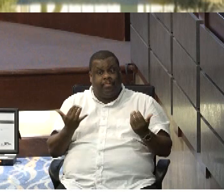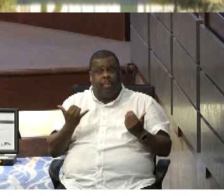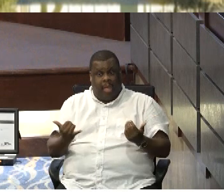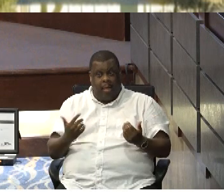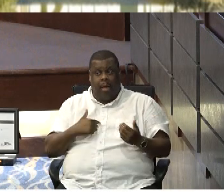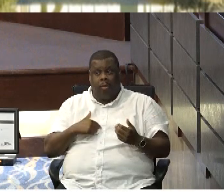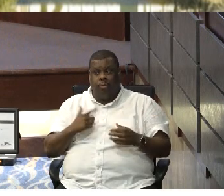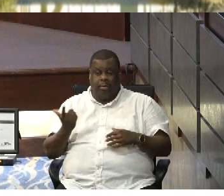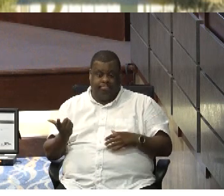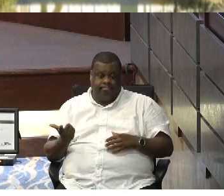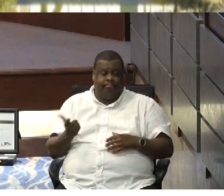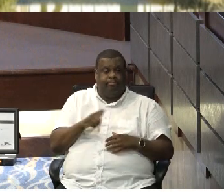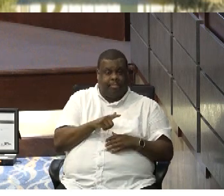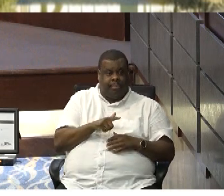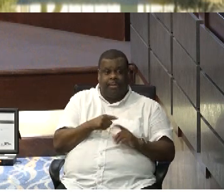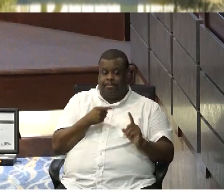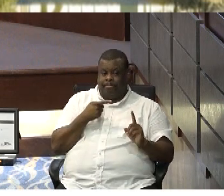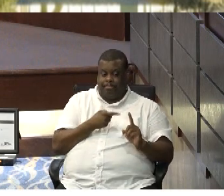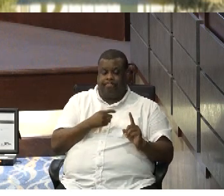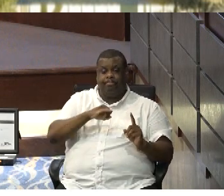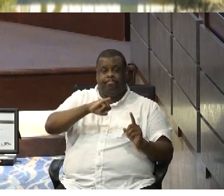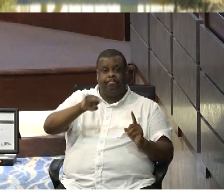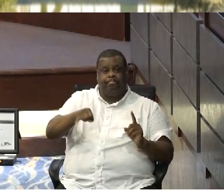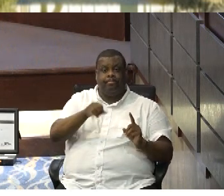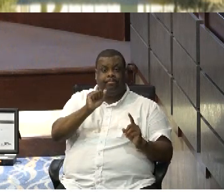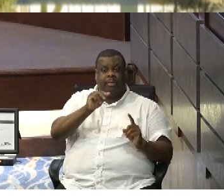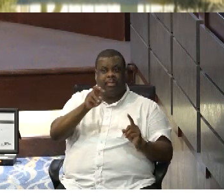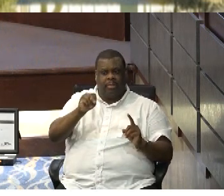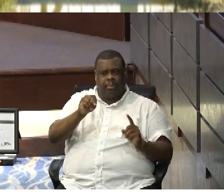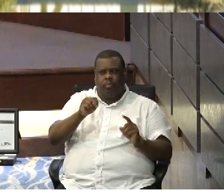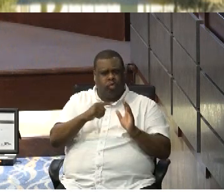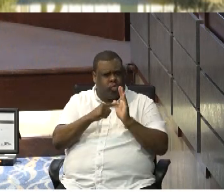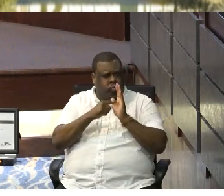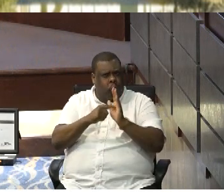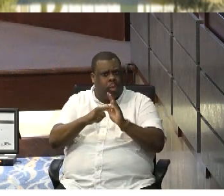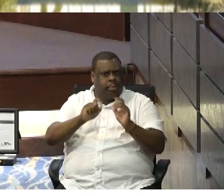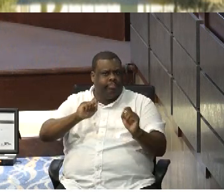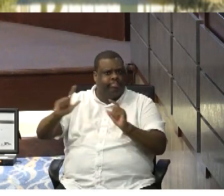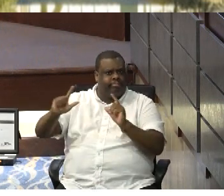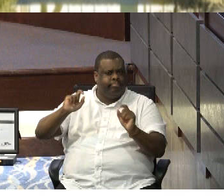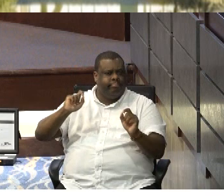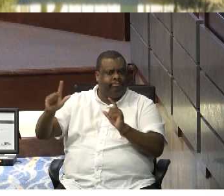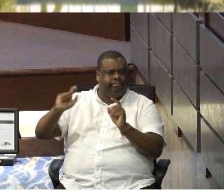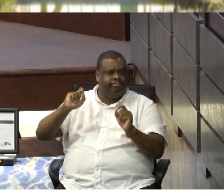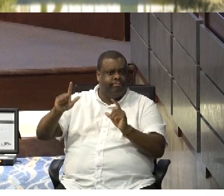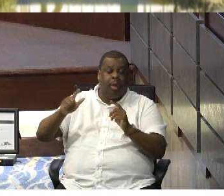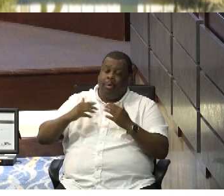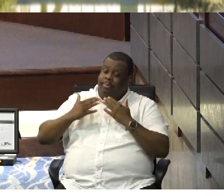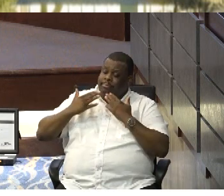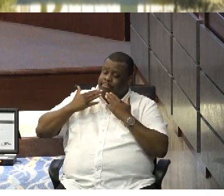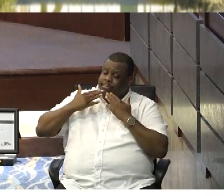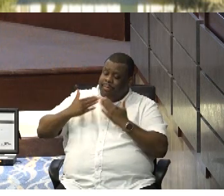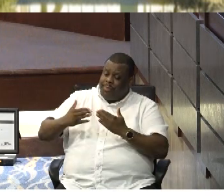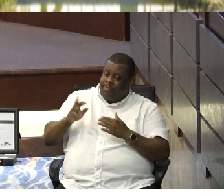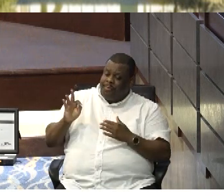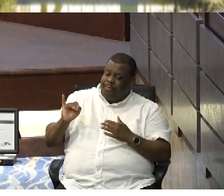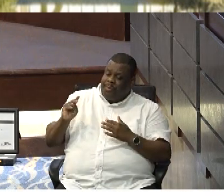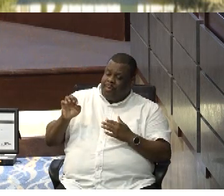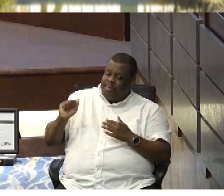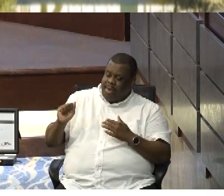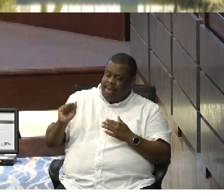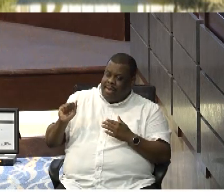with that, I'm going to hand off to Jason, and he has some things to show us. Great, thank you so much, Fiona, and thank you all for having me